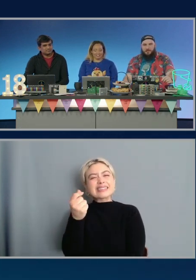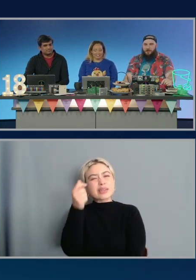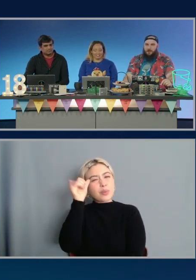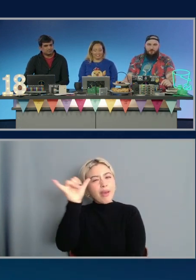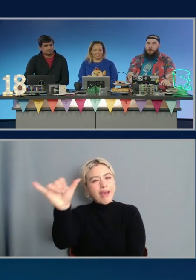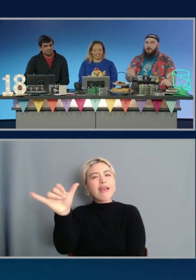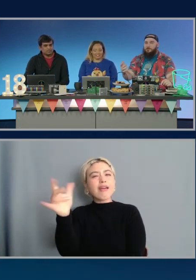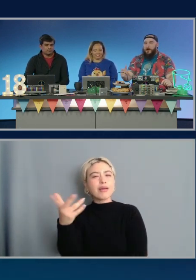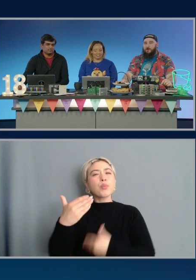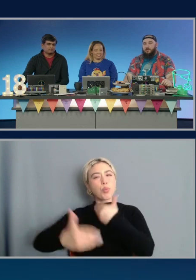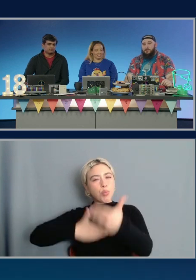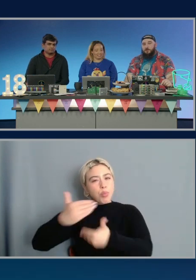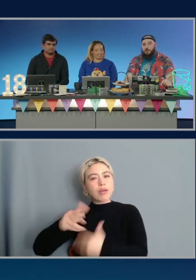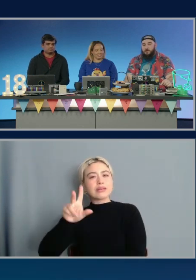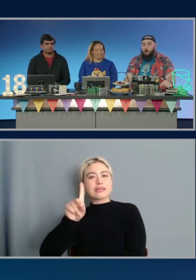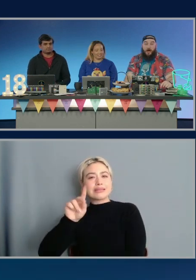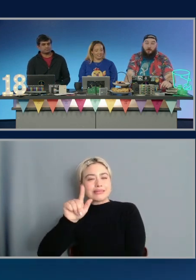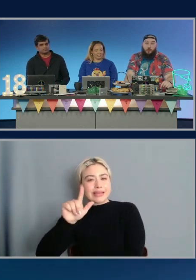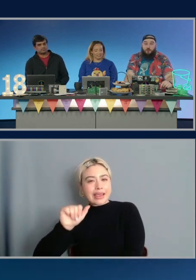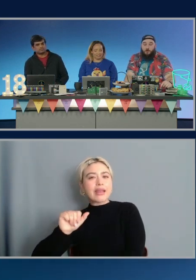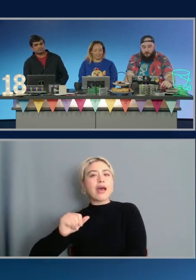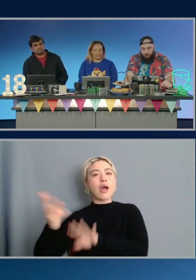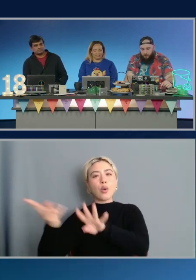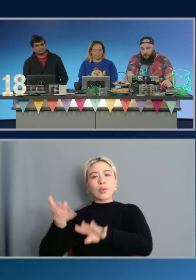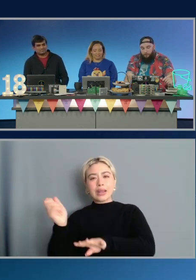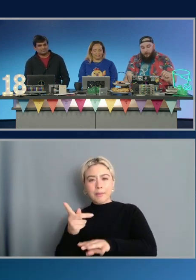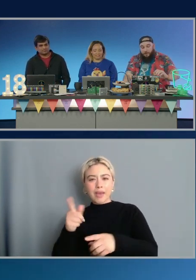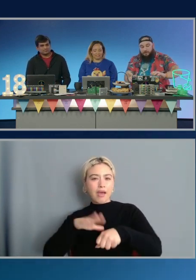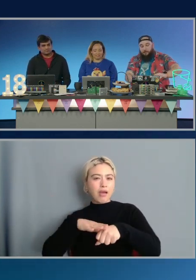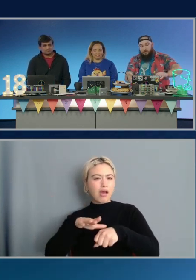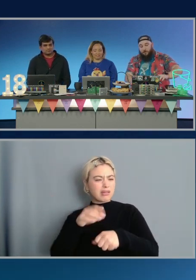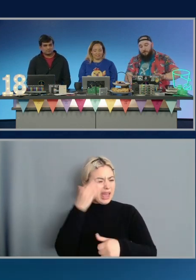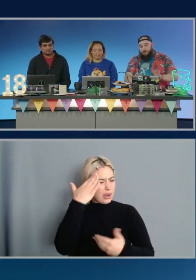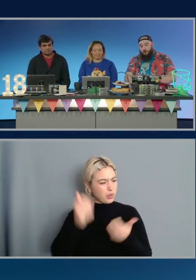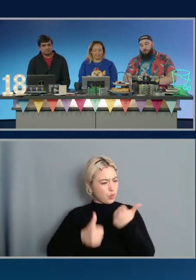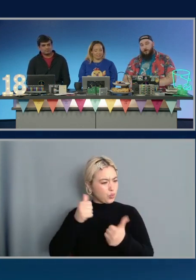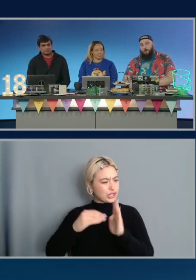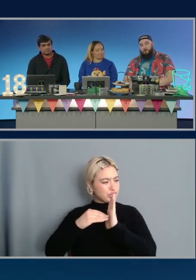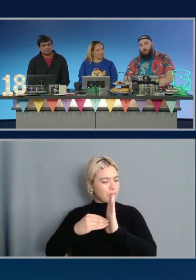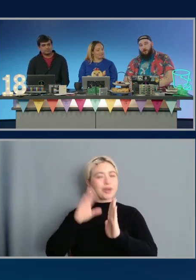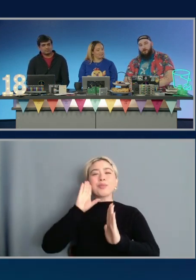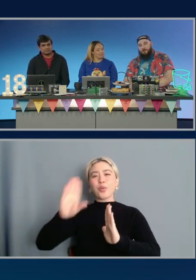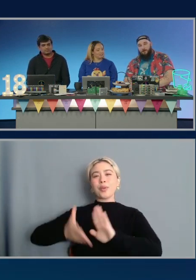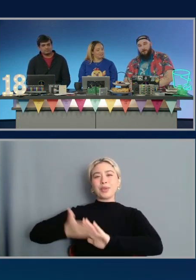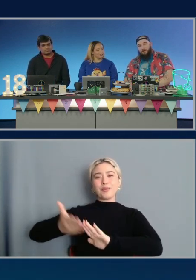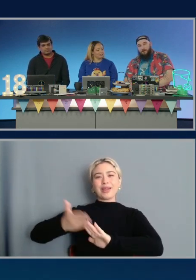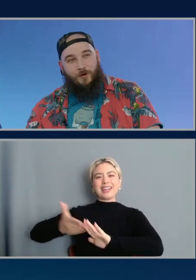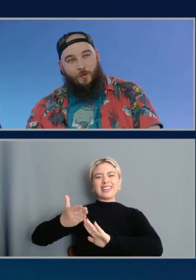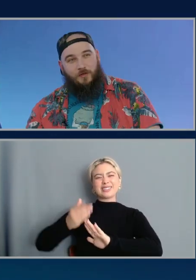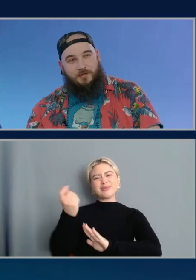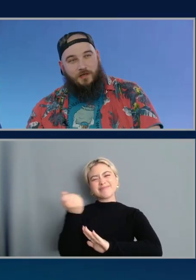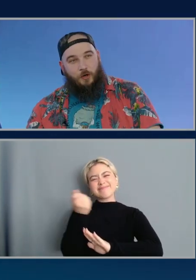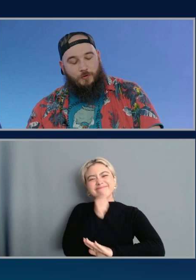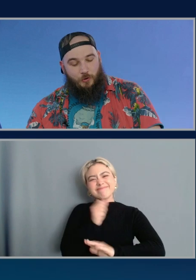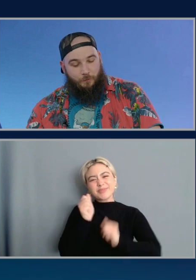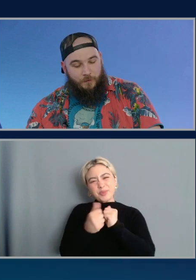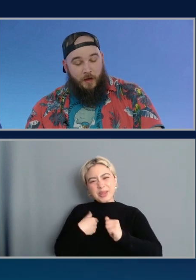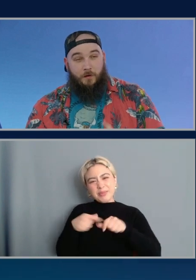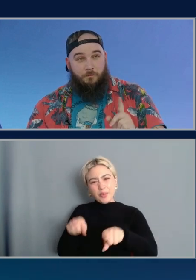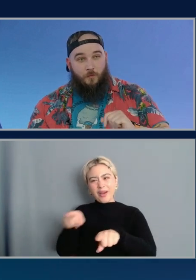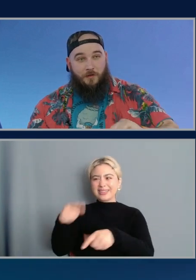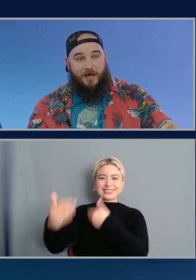this data, it's running it back on some machine learning model. I don't know which one actually, but it is going to be running this. So bear with me while this thing goes